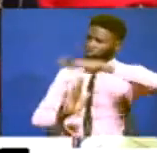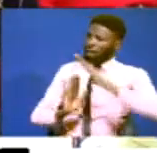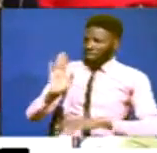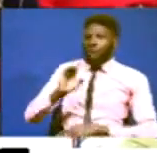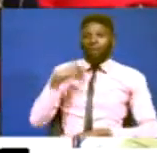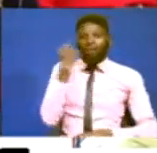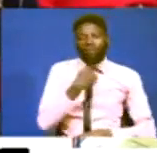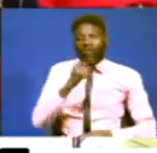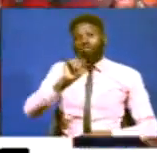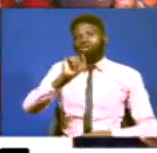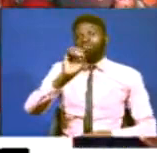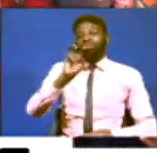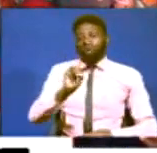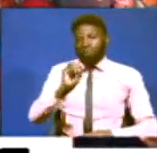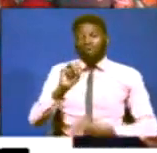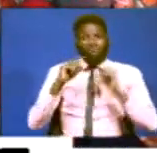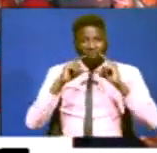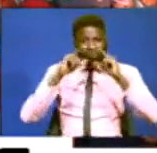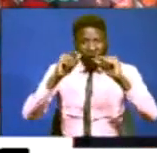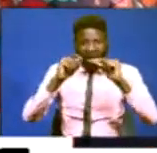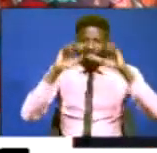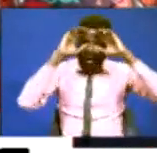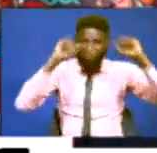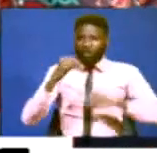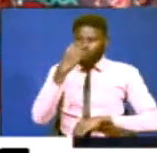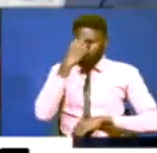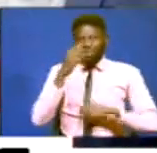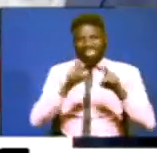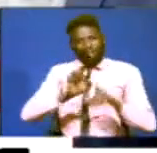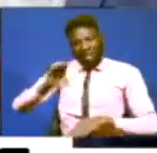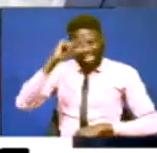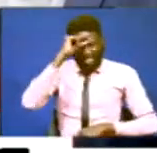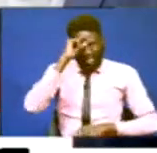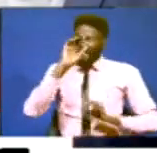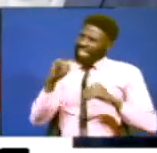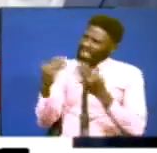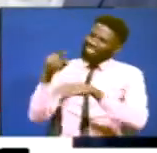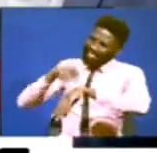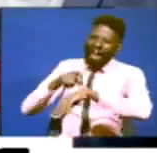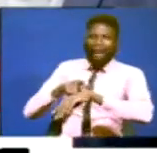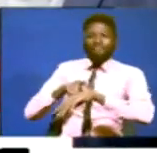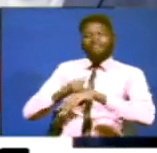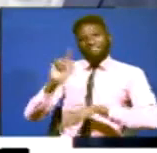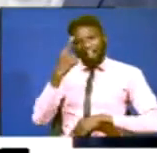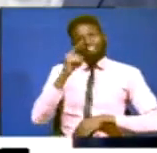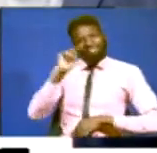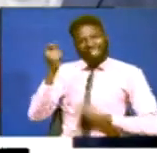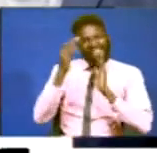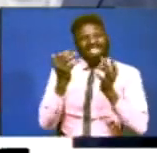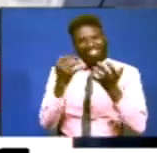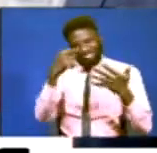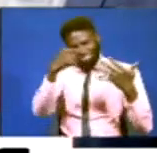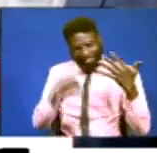said President Ruto and his administration should be given time to deliver to Kenyans. Tukubali ya kwamba maneno ya uchaguzi